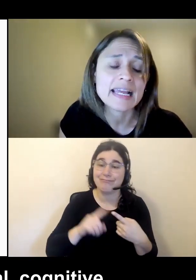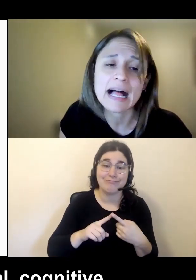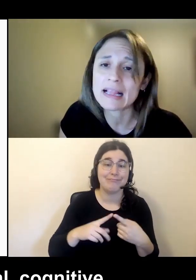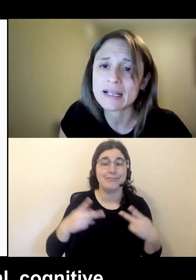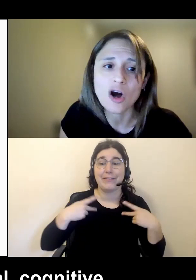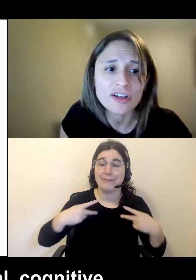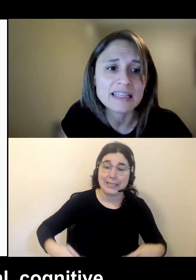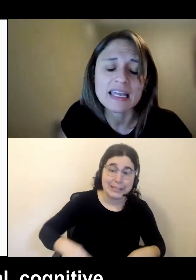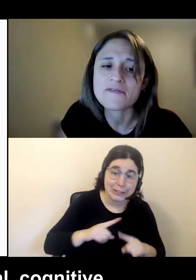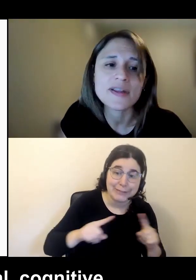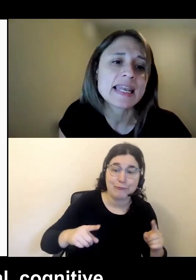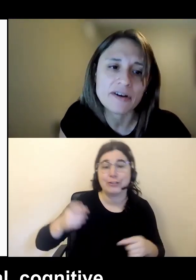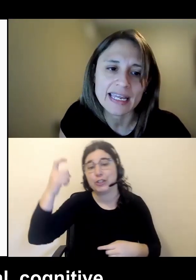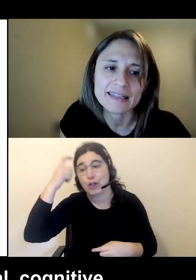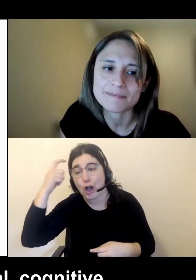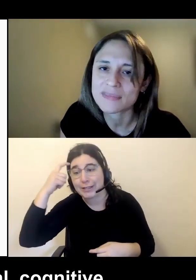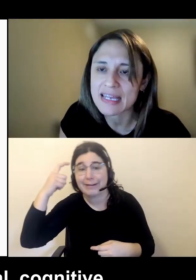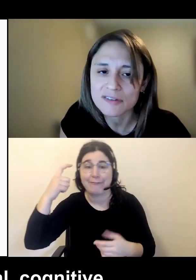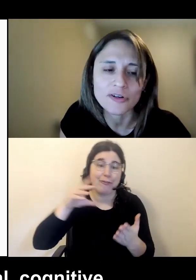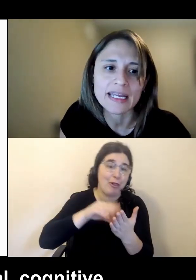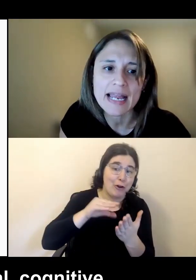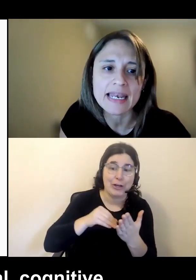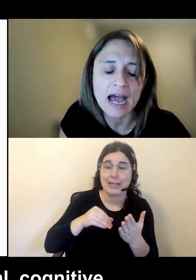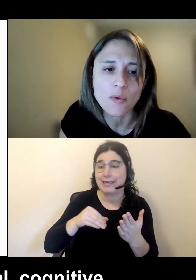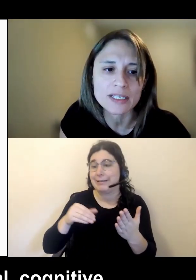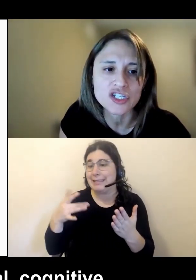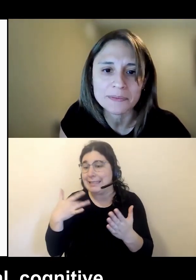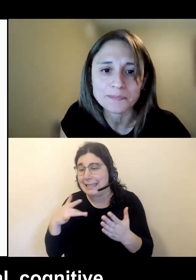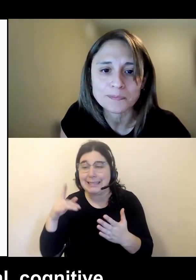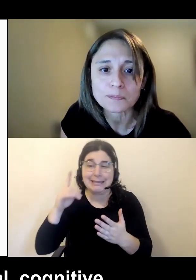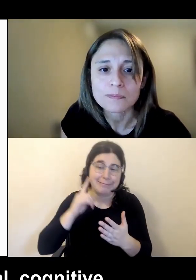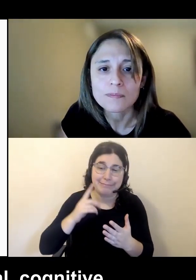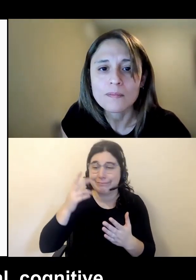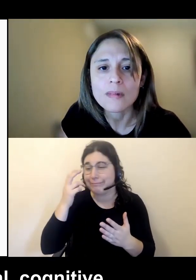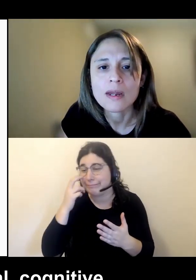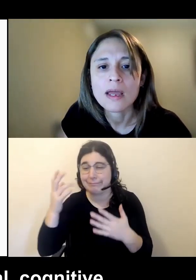differences, physical, cognitive, learning, sensory, language.